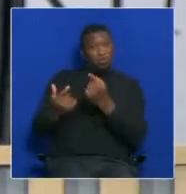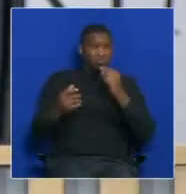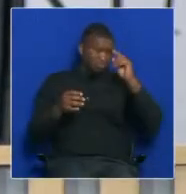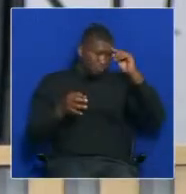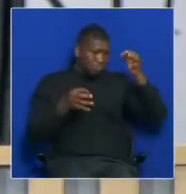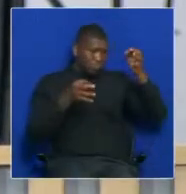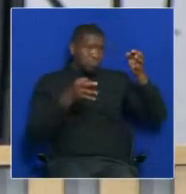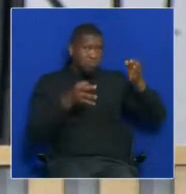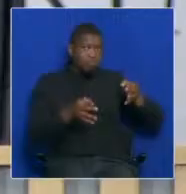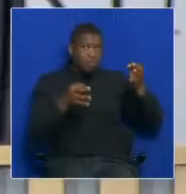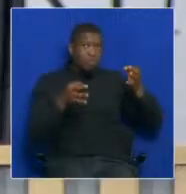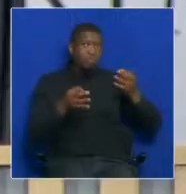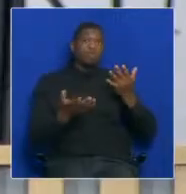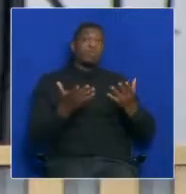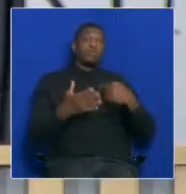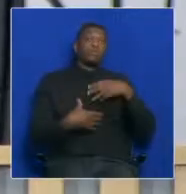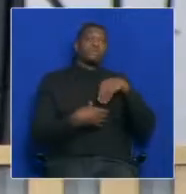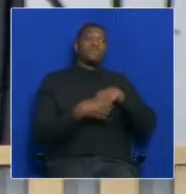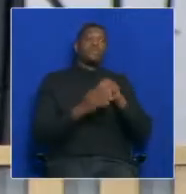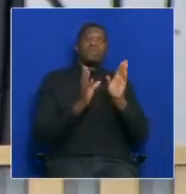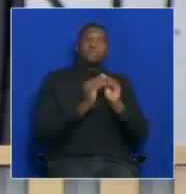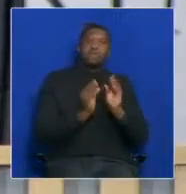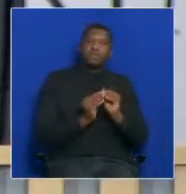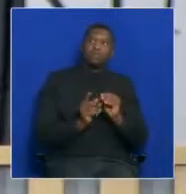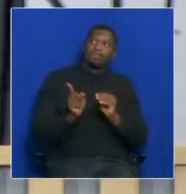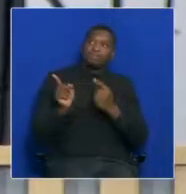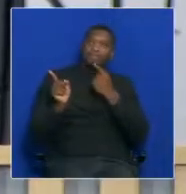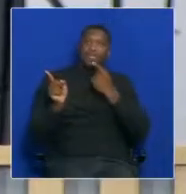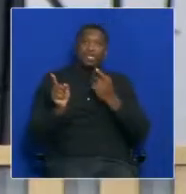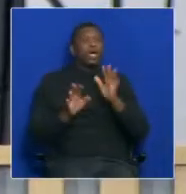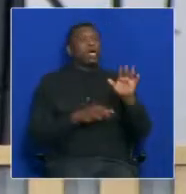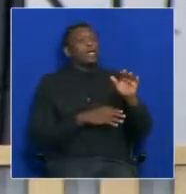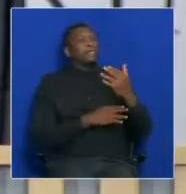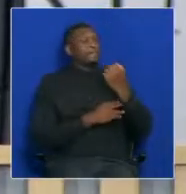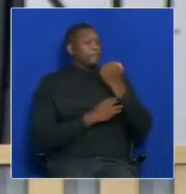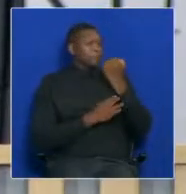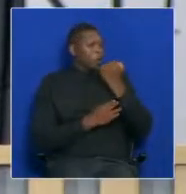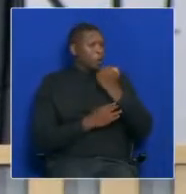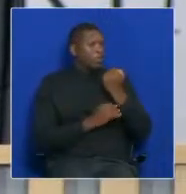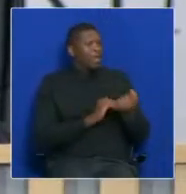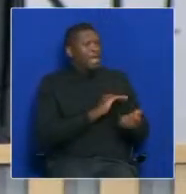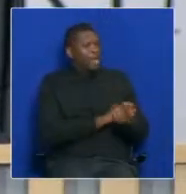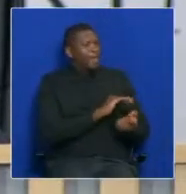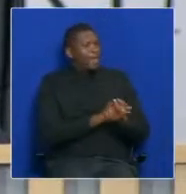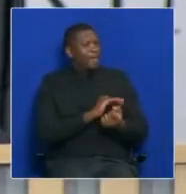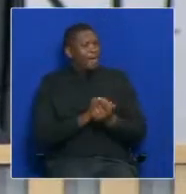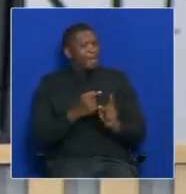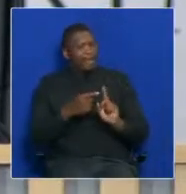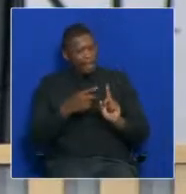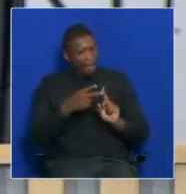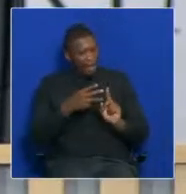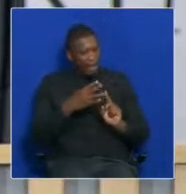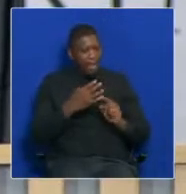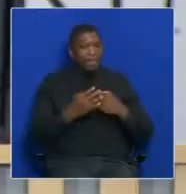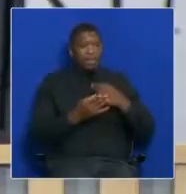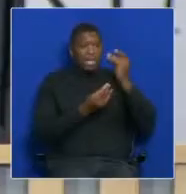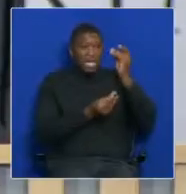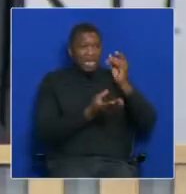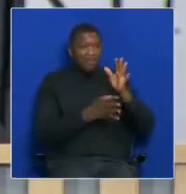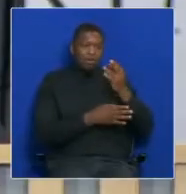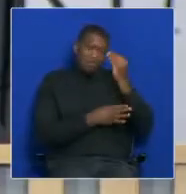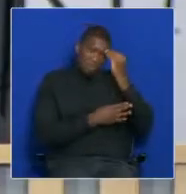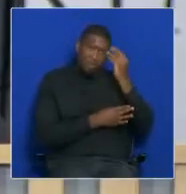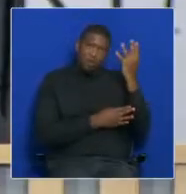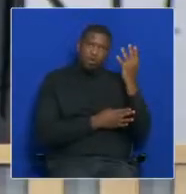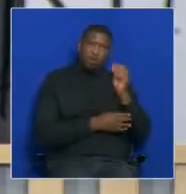a meeting with her, and she say, hey, Sissoko, I'm sorry. This is what happened. I took this decision. I forgot to inform you, but not specifically